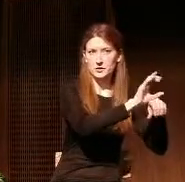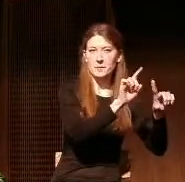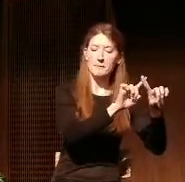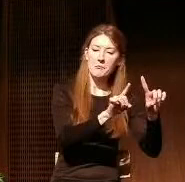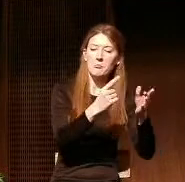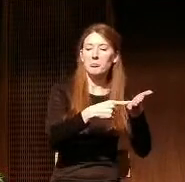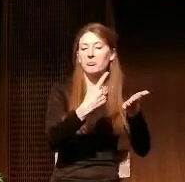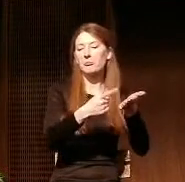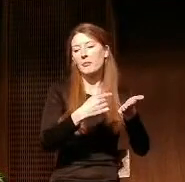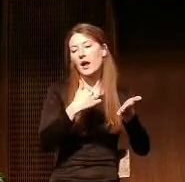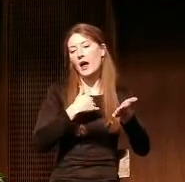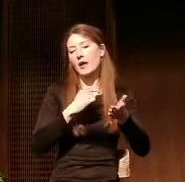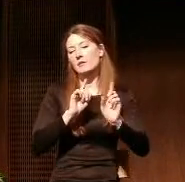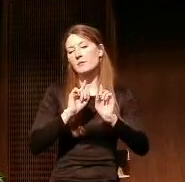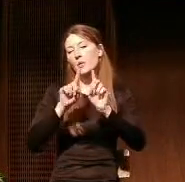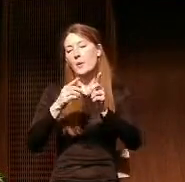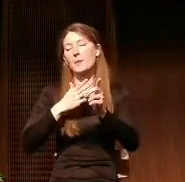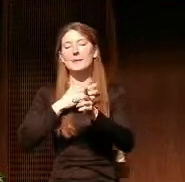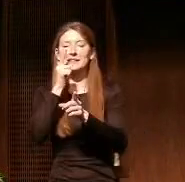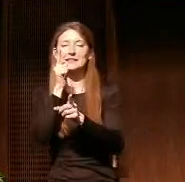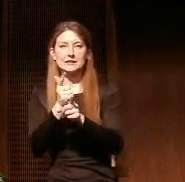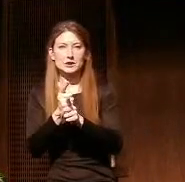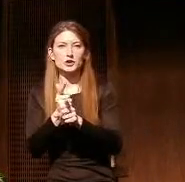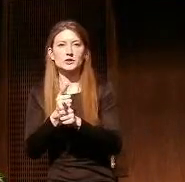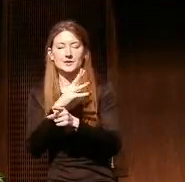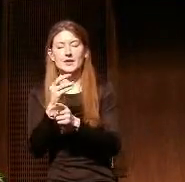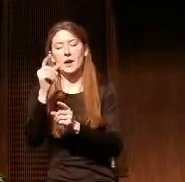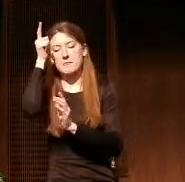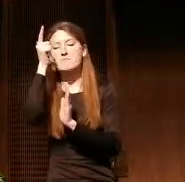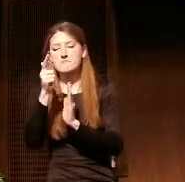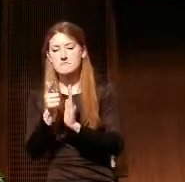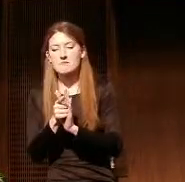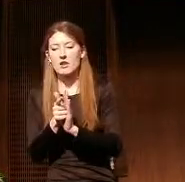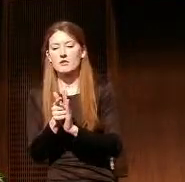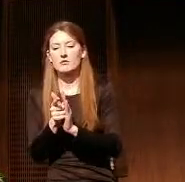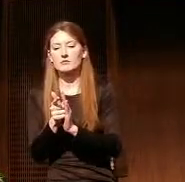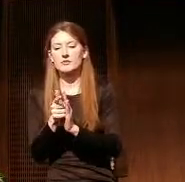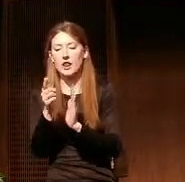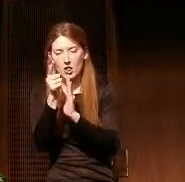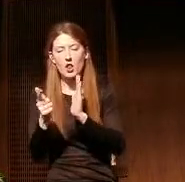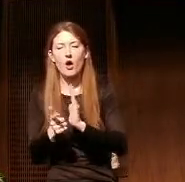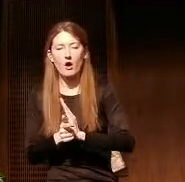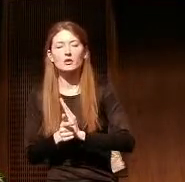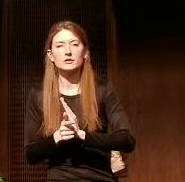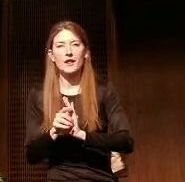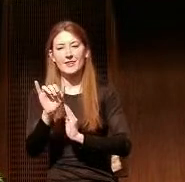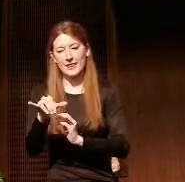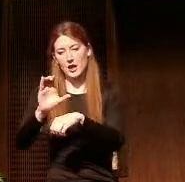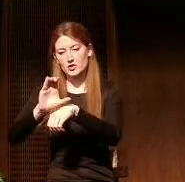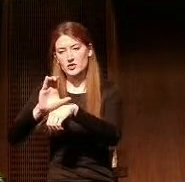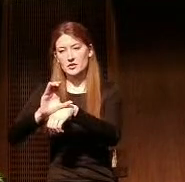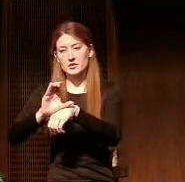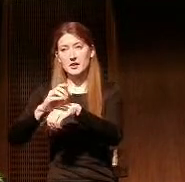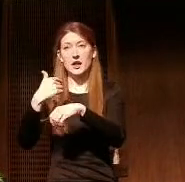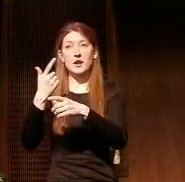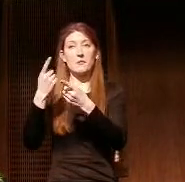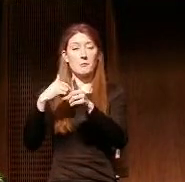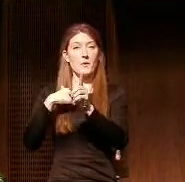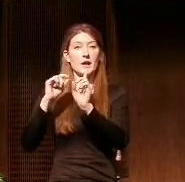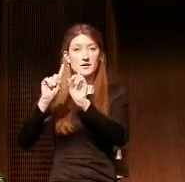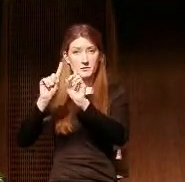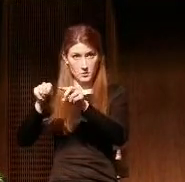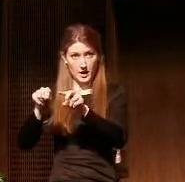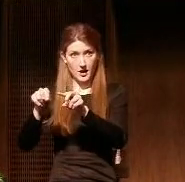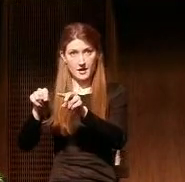occasionally go with my sister and brother-in-law to the Southwest congregation. And when I did, I would be in the